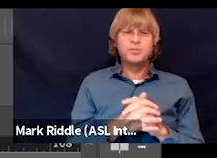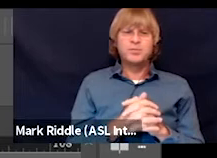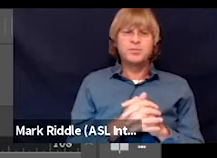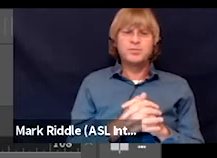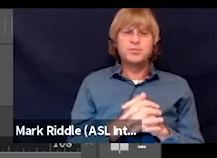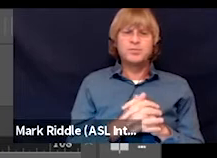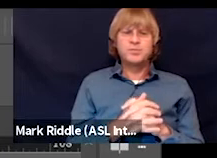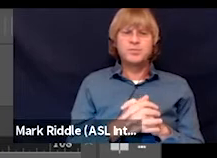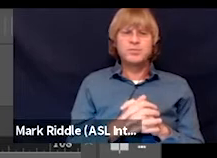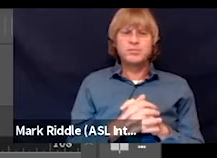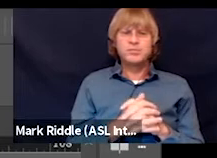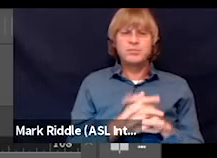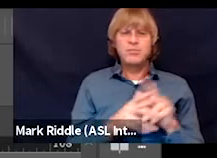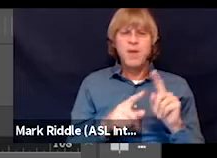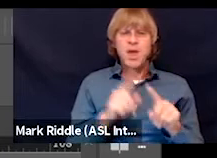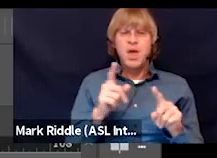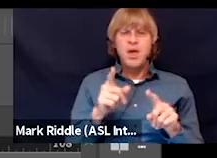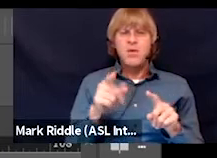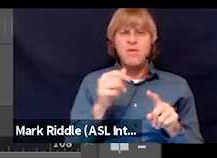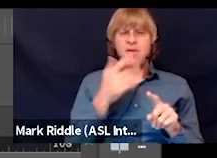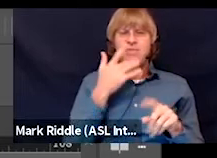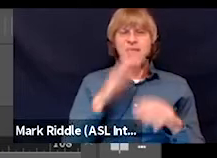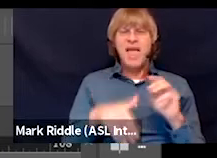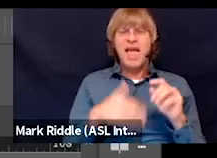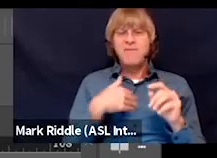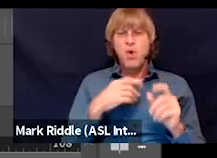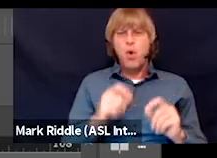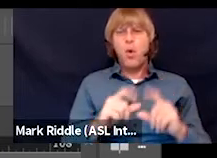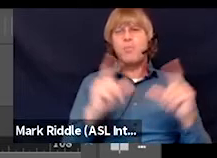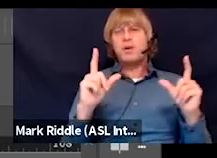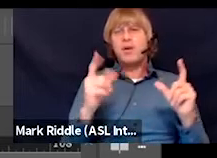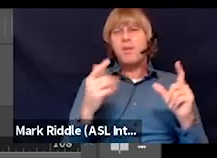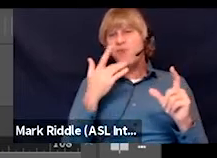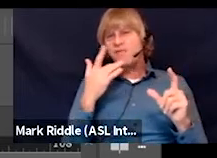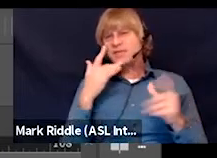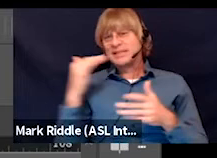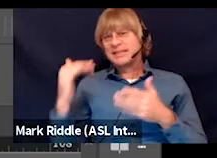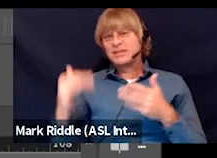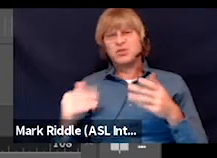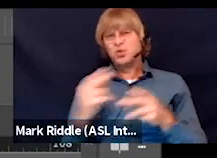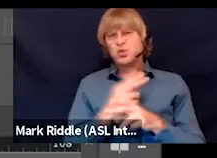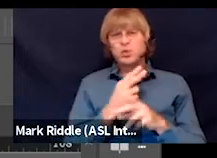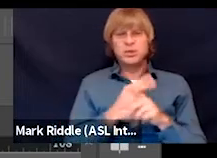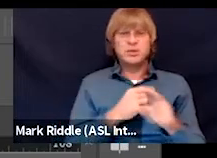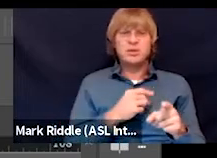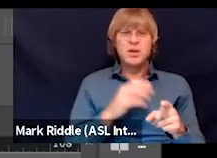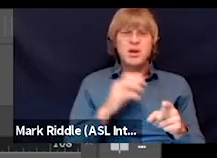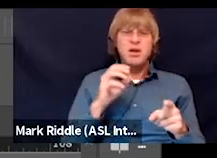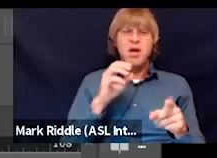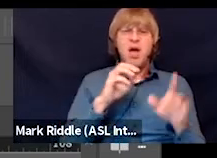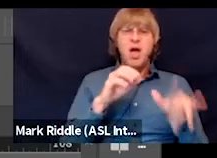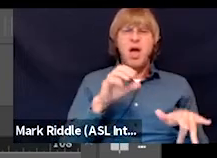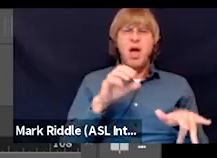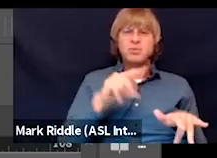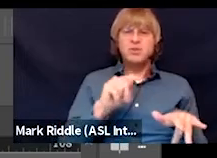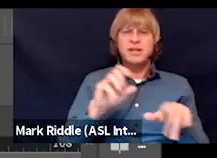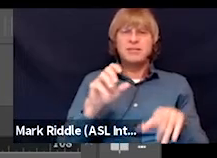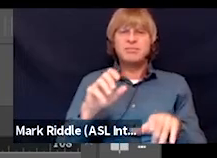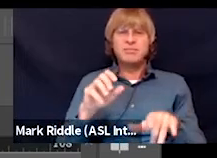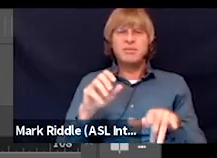But you can, rather than having to open up your preferences, you can just option click